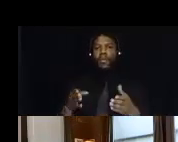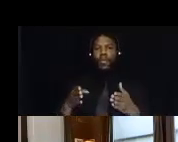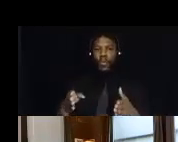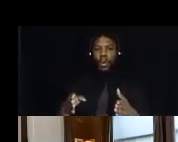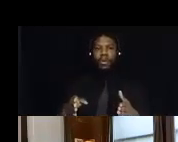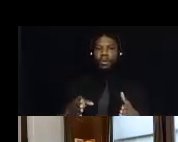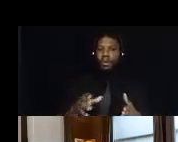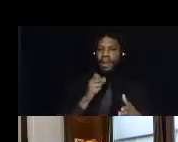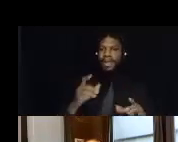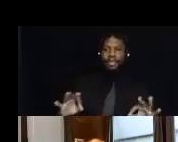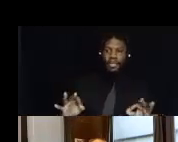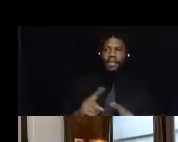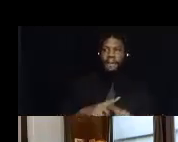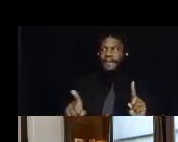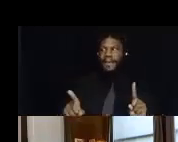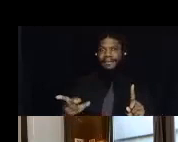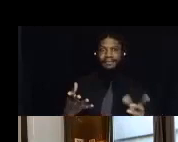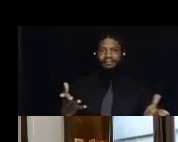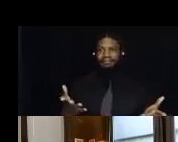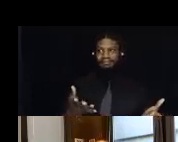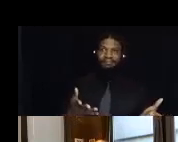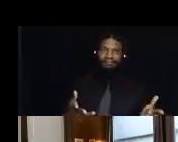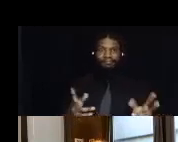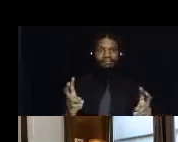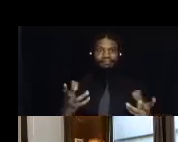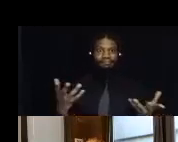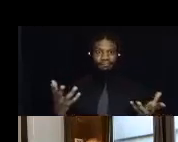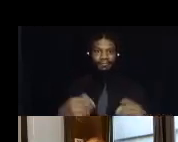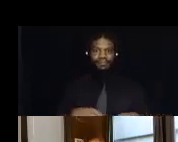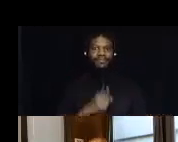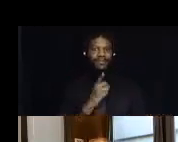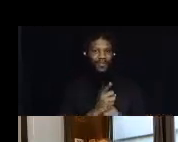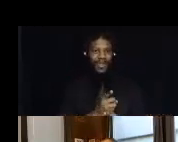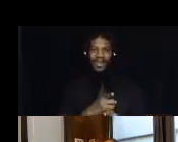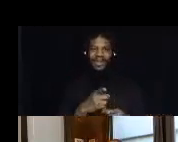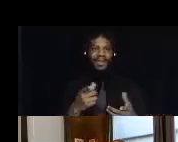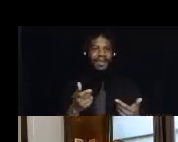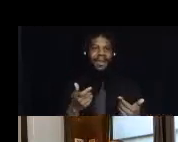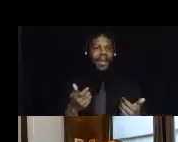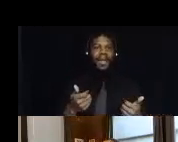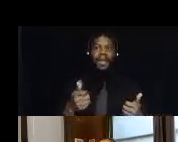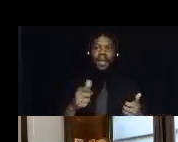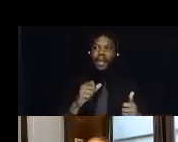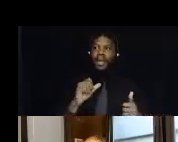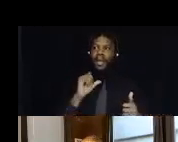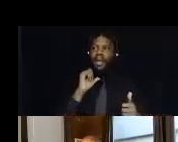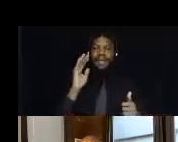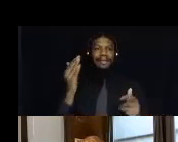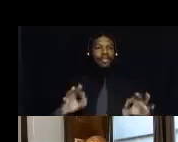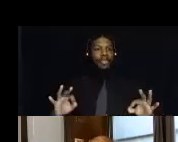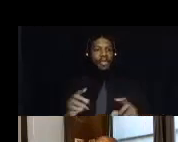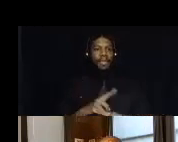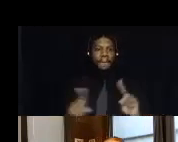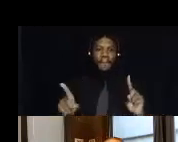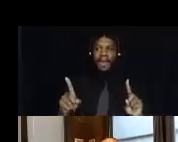you gotta keep it light, or else you'll go spiral down. Thank you. You helped me. I was down in the